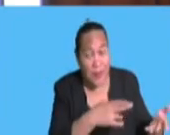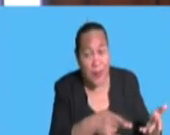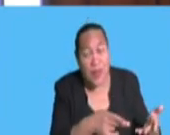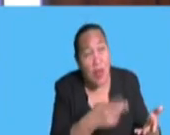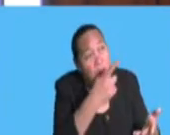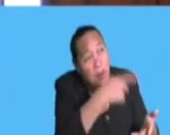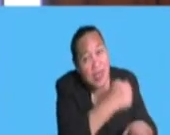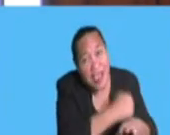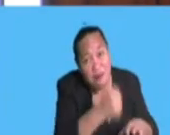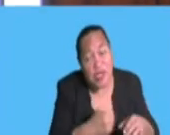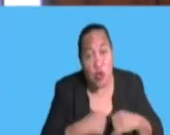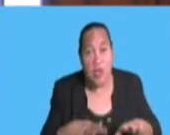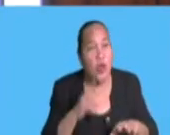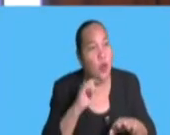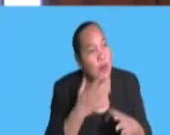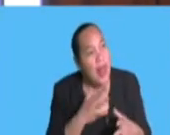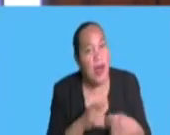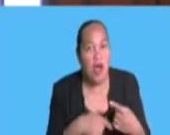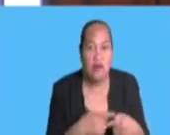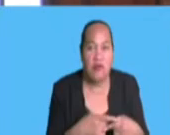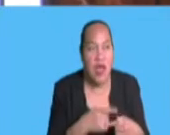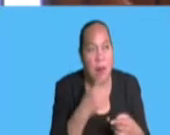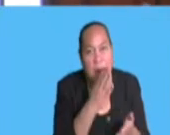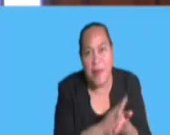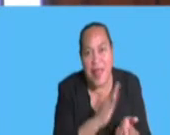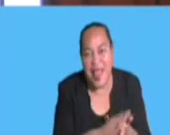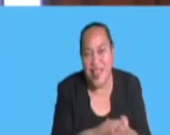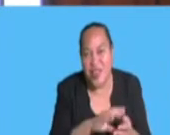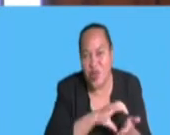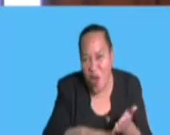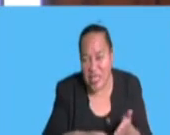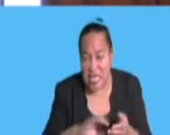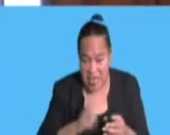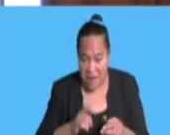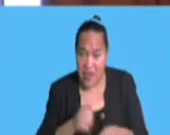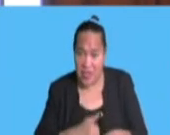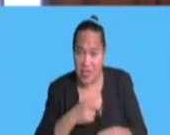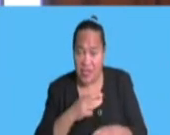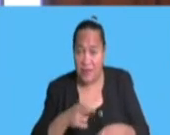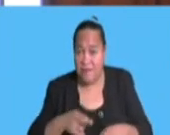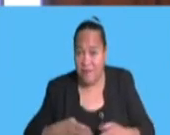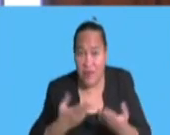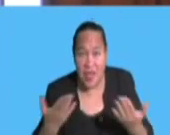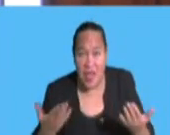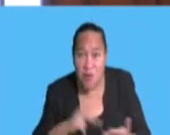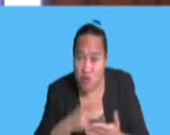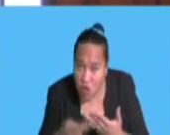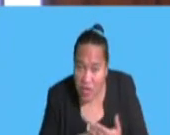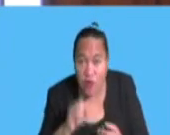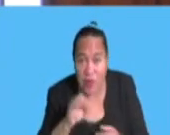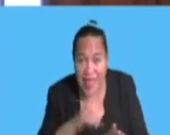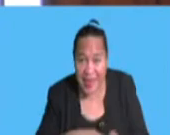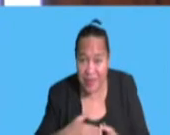only 50% or $1 billion. Now, if this program is rolled out over 10 years, then this will cost government about $100 million